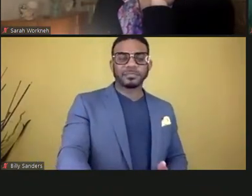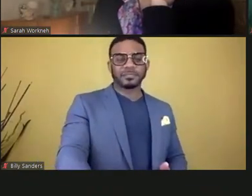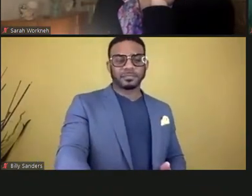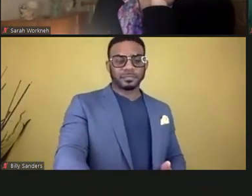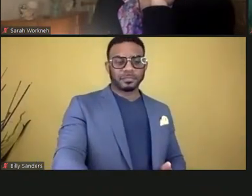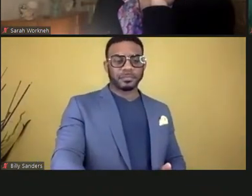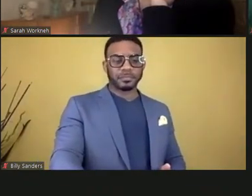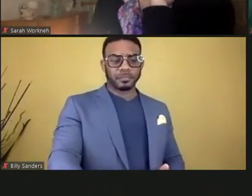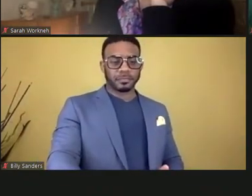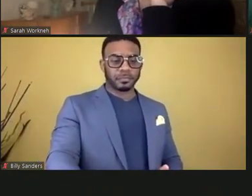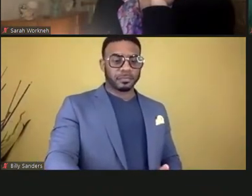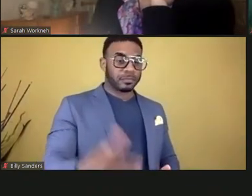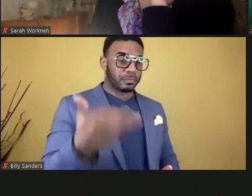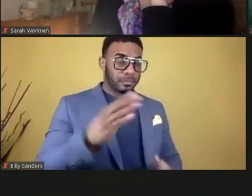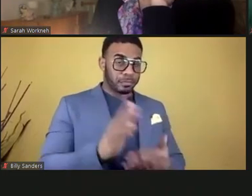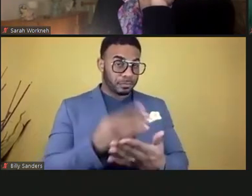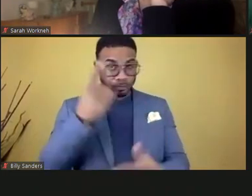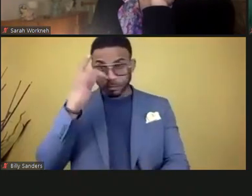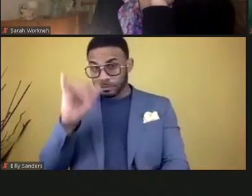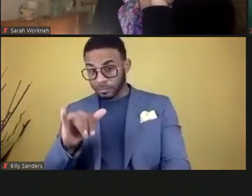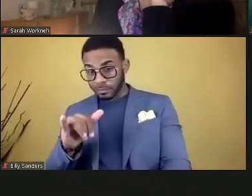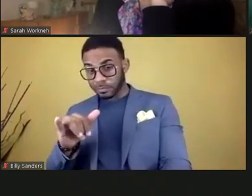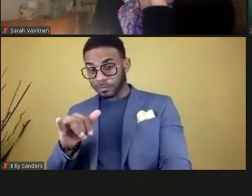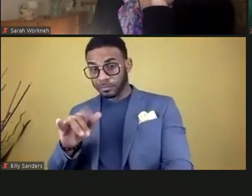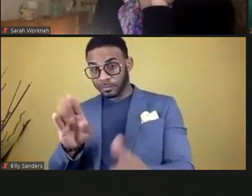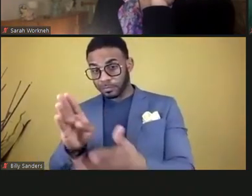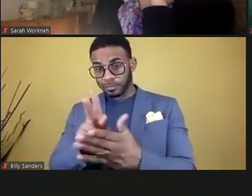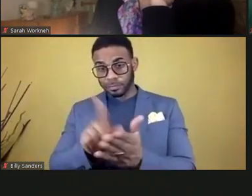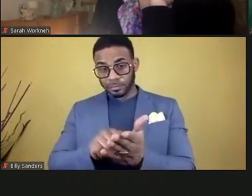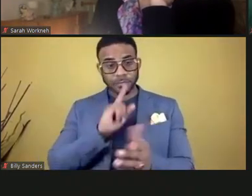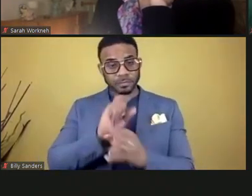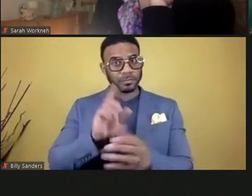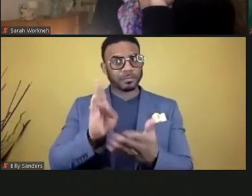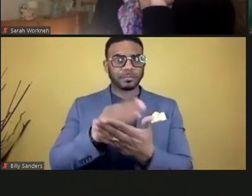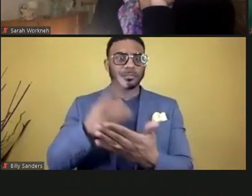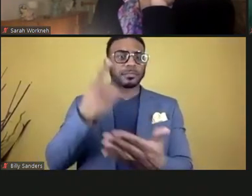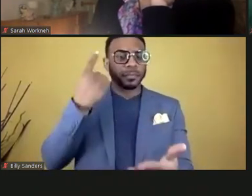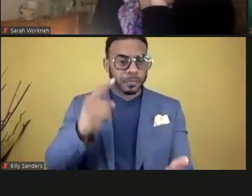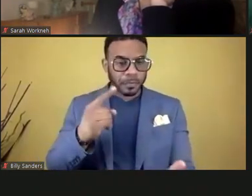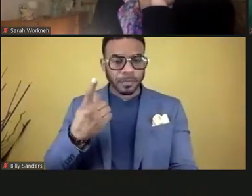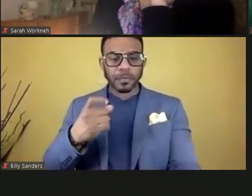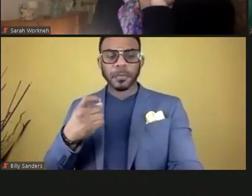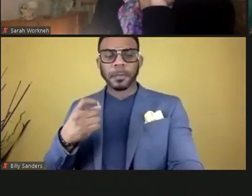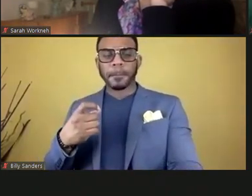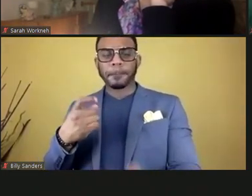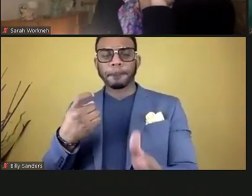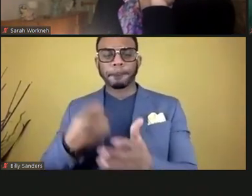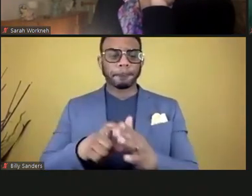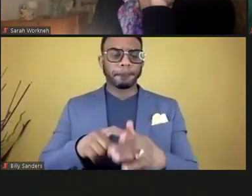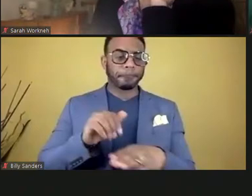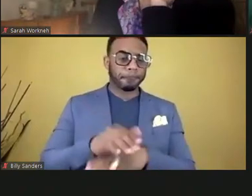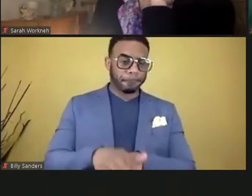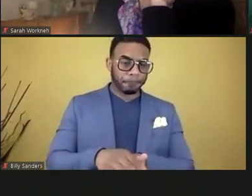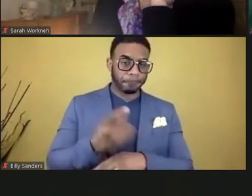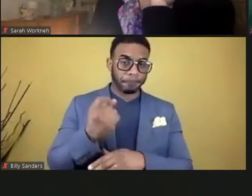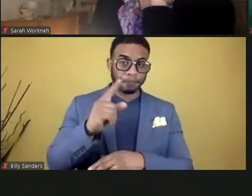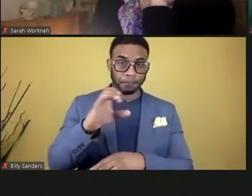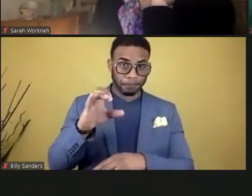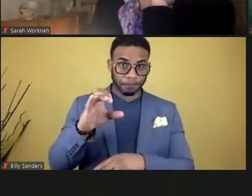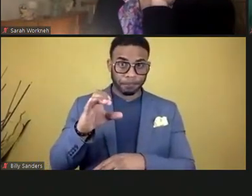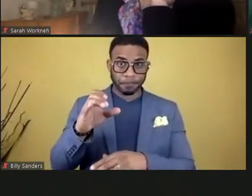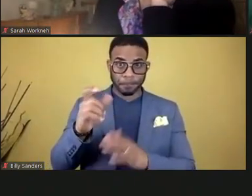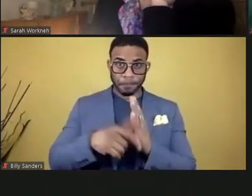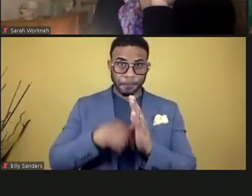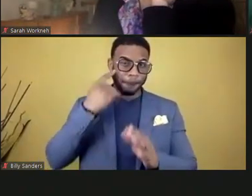you know, as we were budgeting for that publication, it was really budgeting for what it costs to mail, you know, 1,100 catalogs for